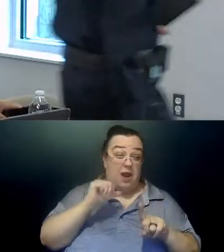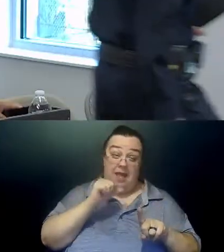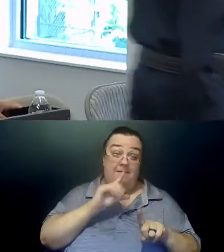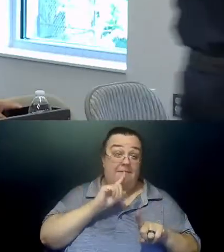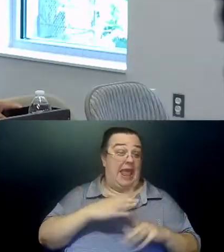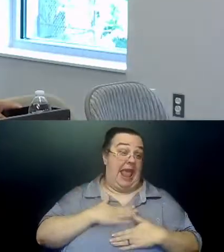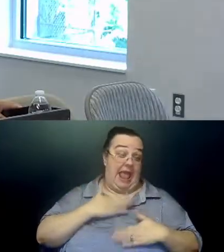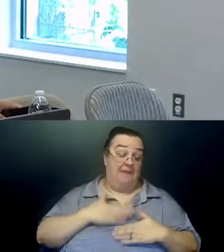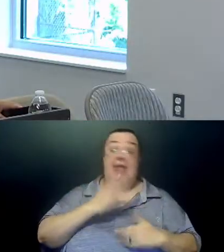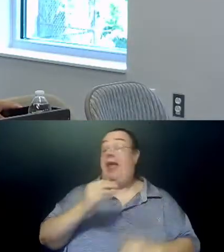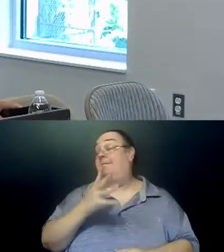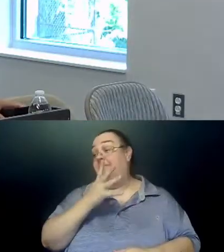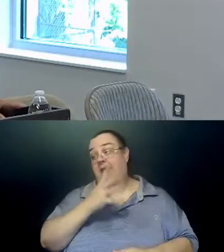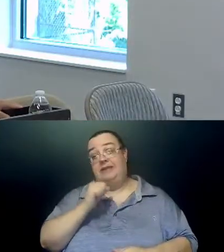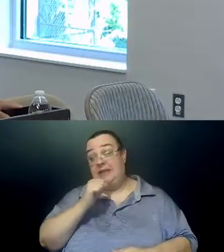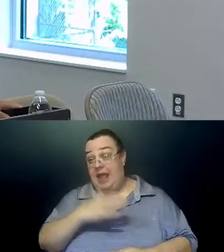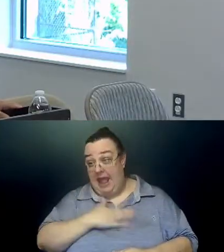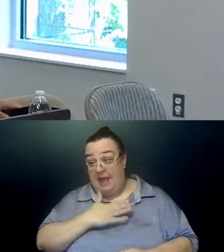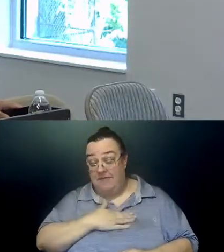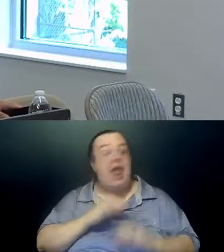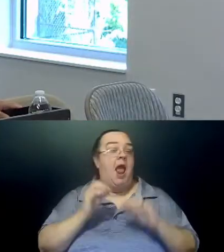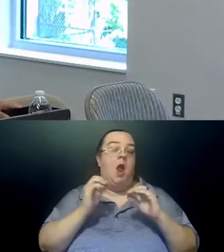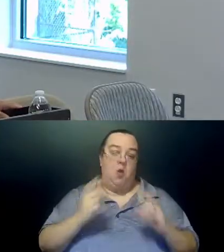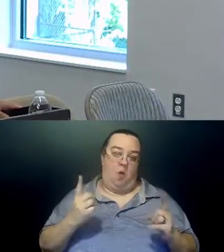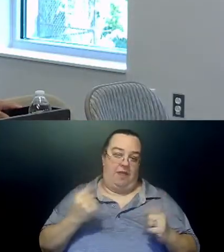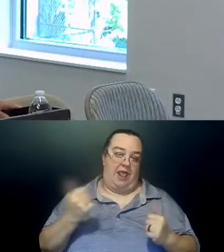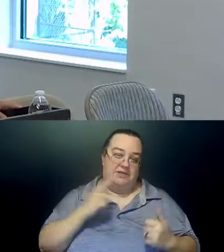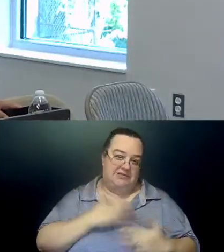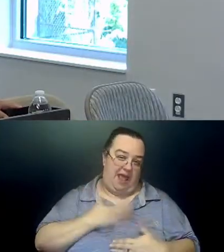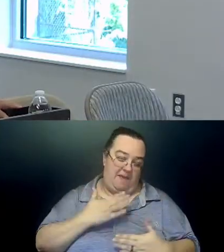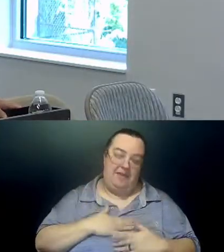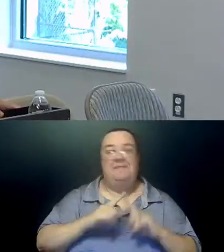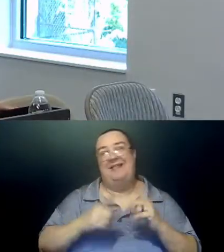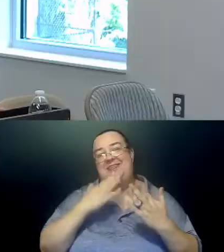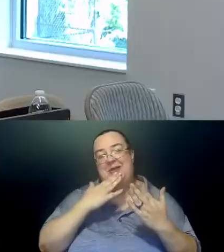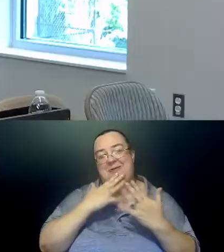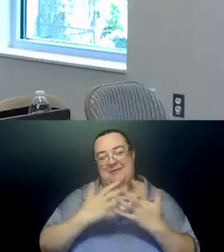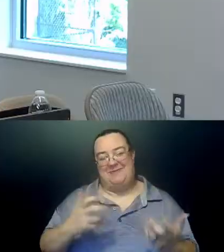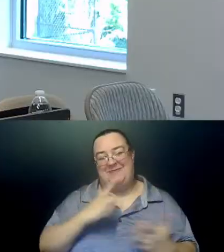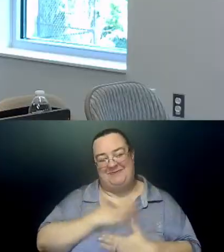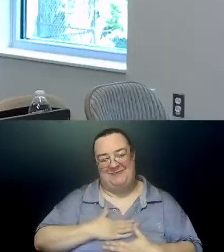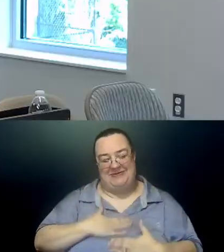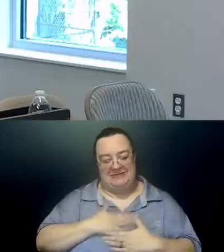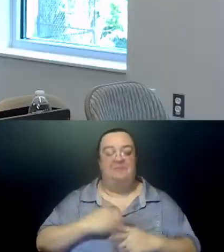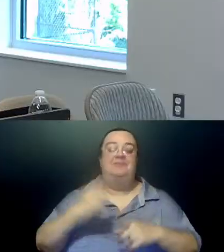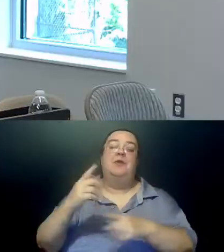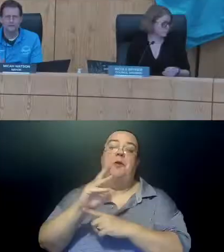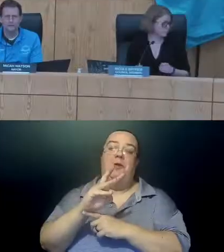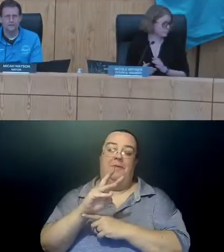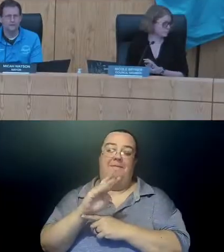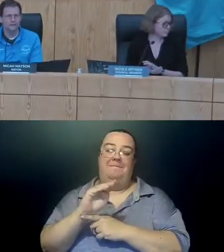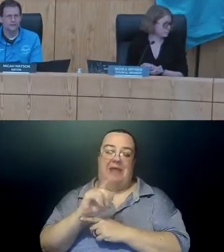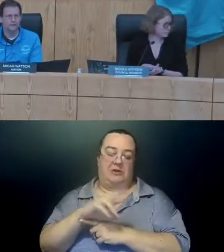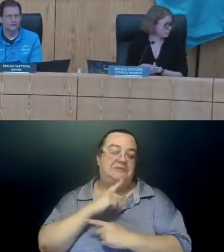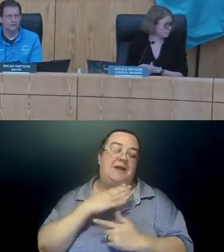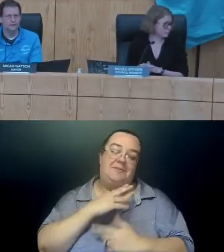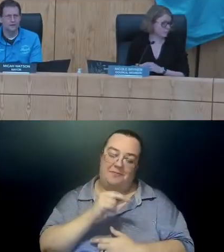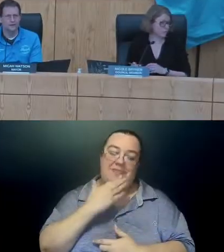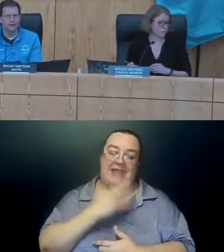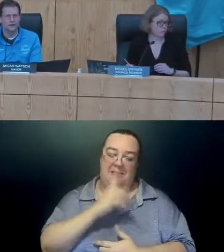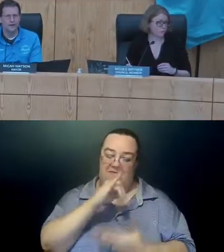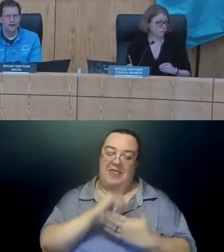not happy, ain't nobody happy. But thank you so much. I appreciate it. No, thank you for that.